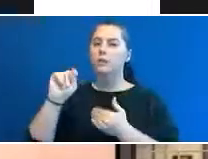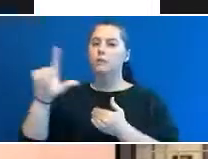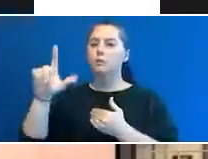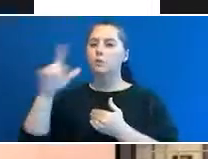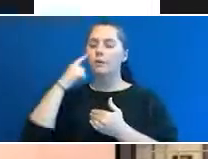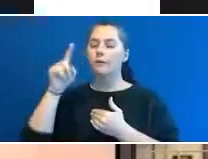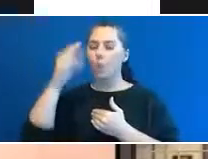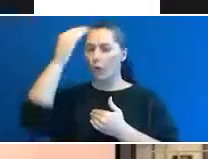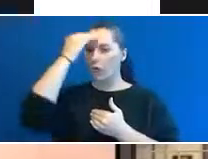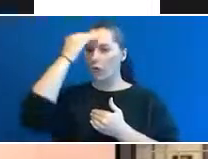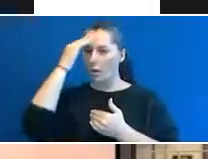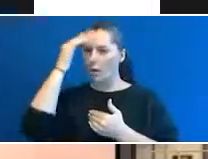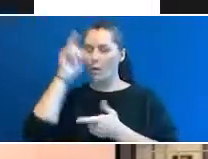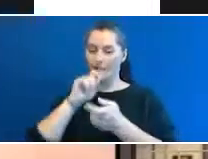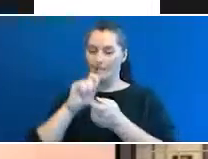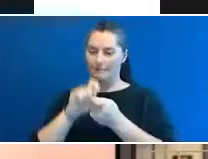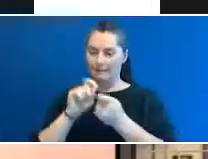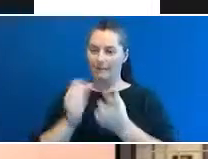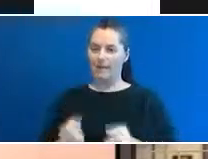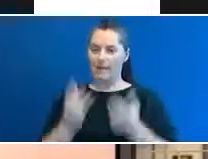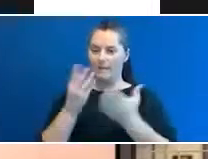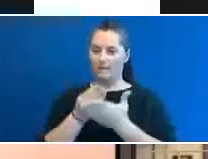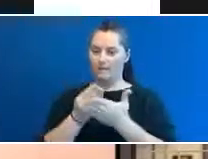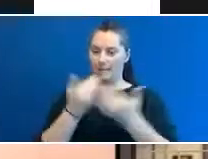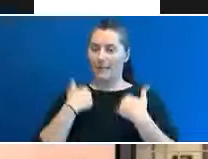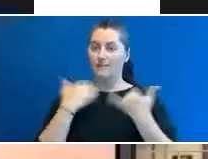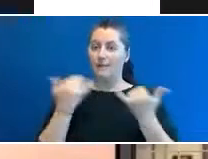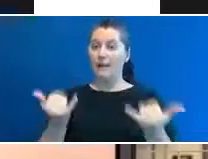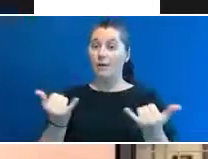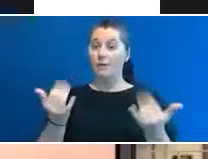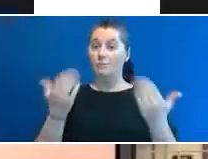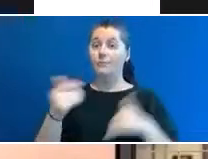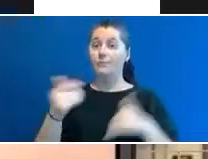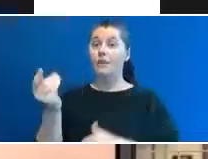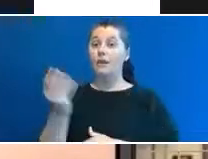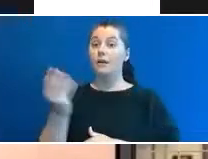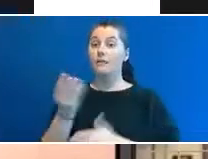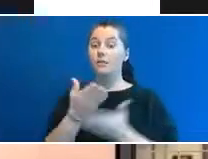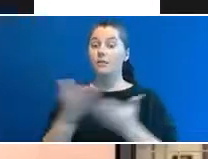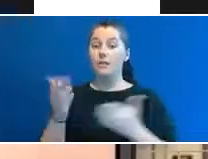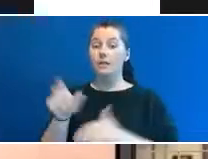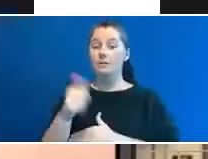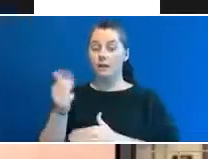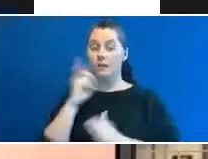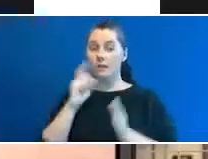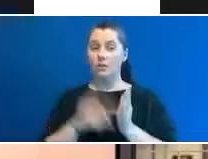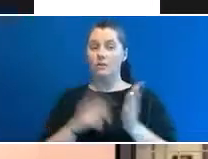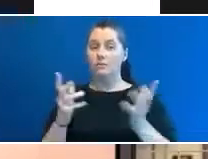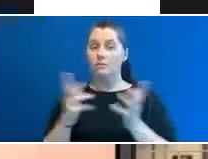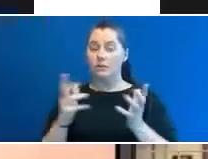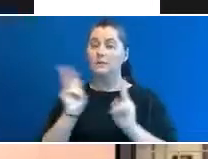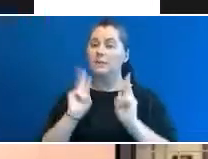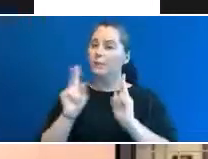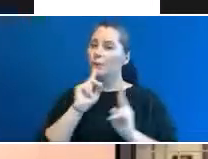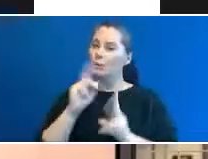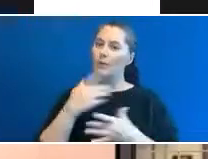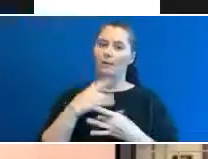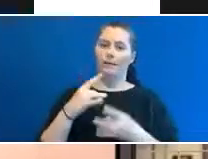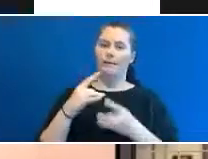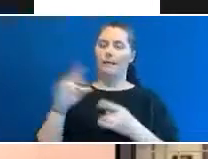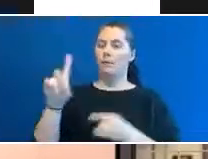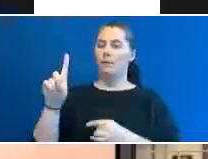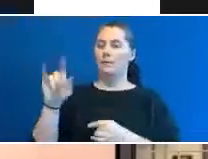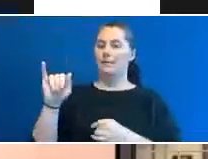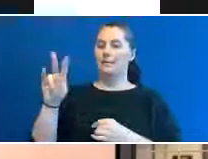in. A couple things, other things that we've noticed that people really like with DIVVY is that this is one account.